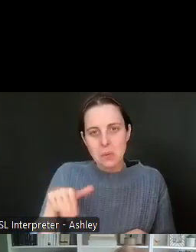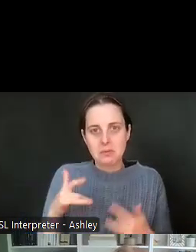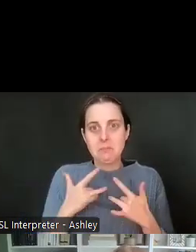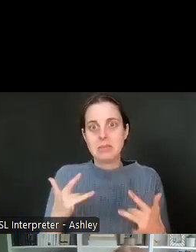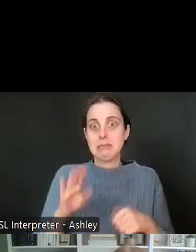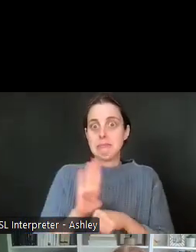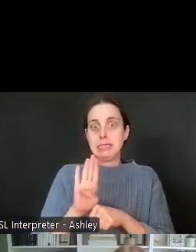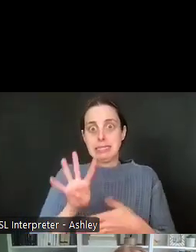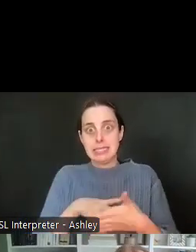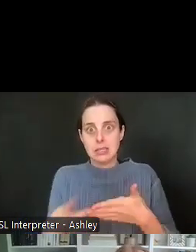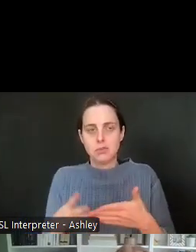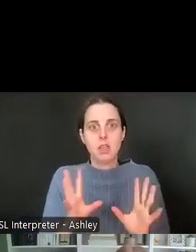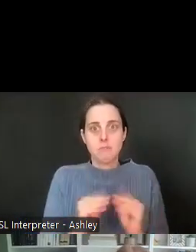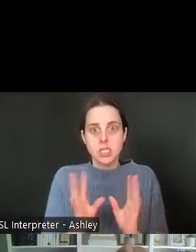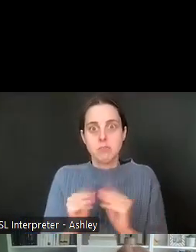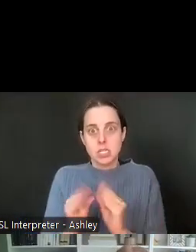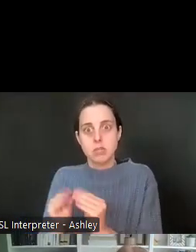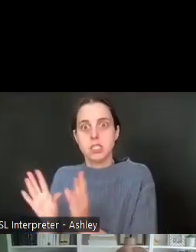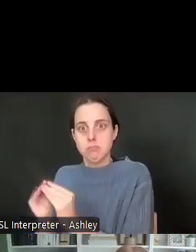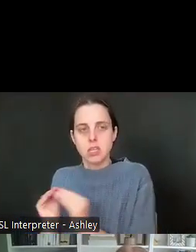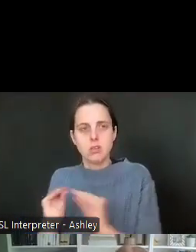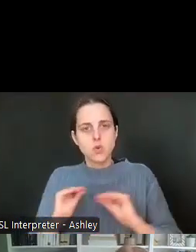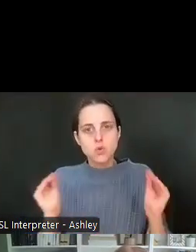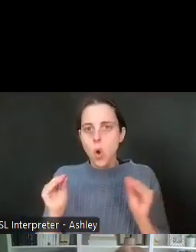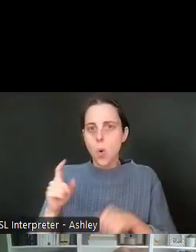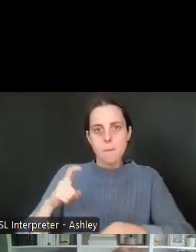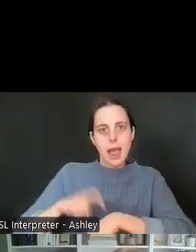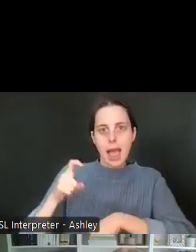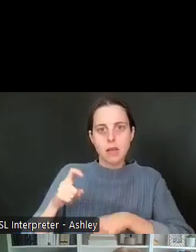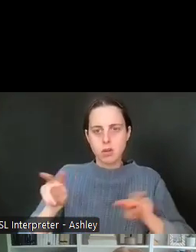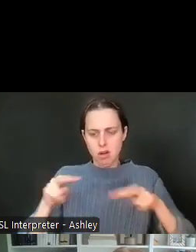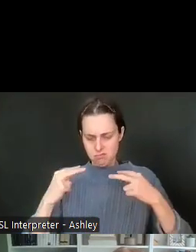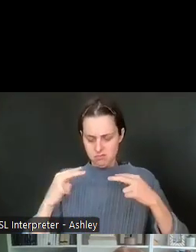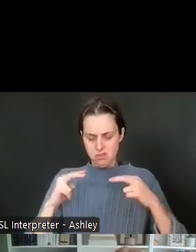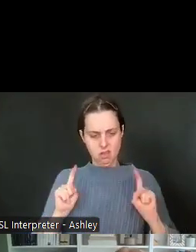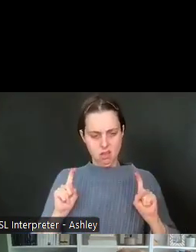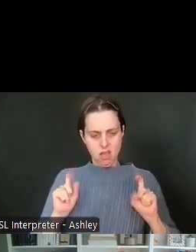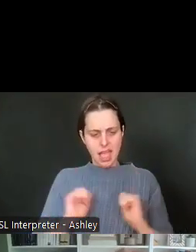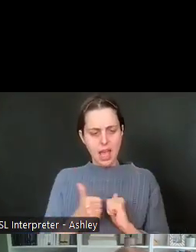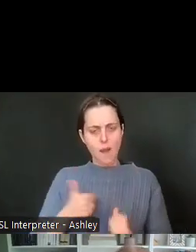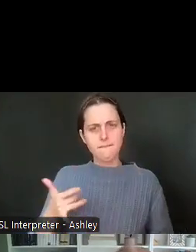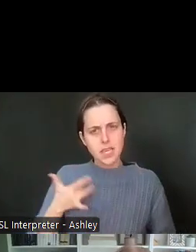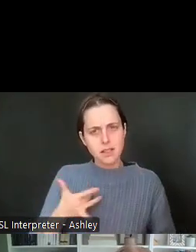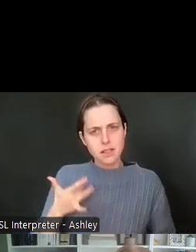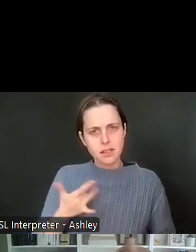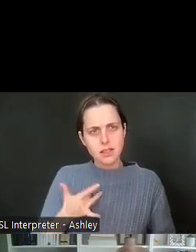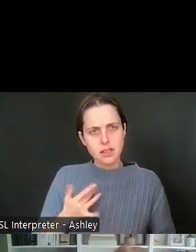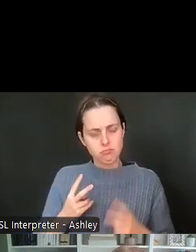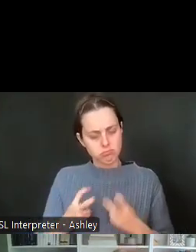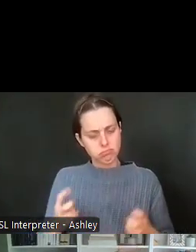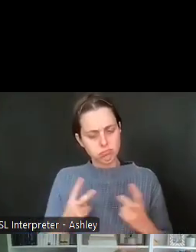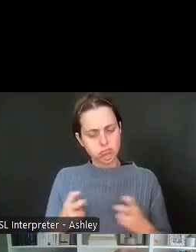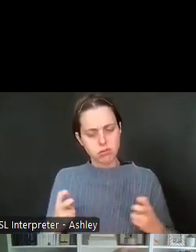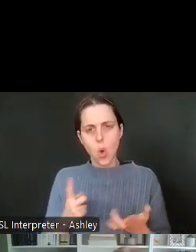day long, you may not ever take a moment to say, how am I? What am I bringing into this space?